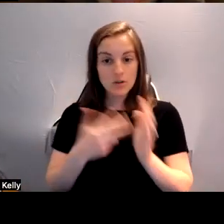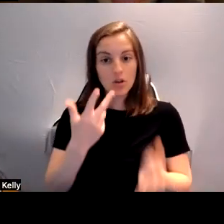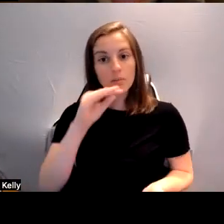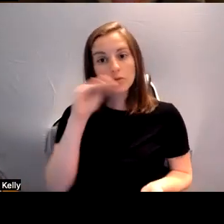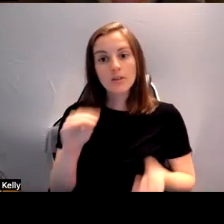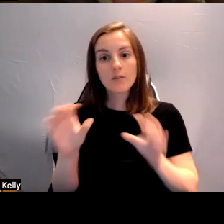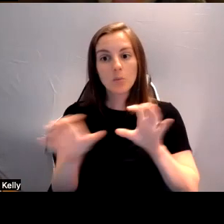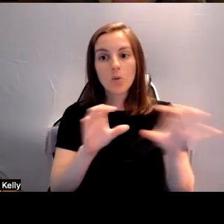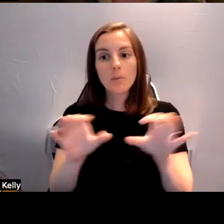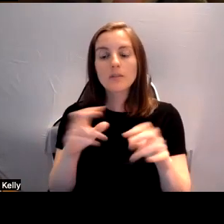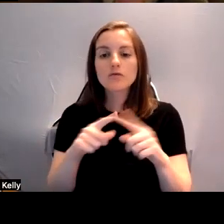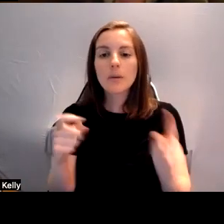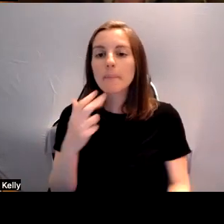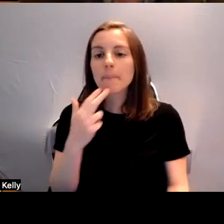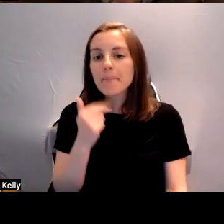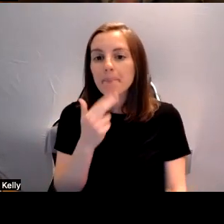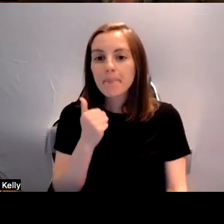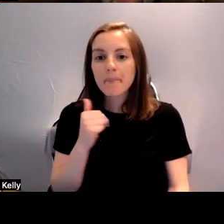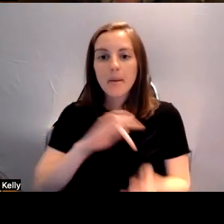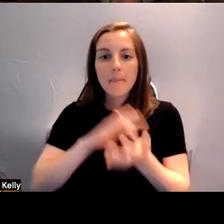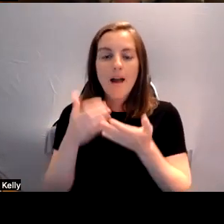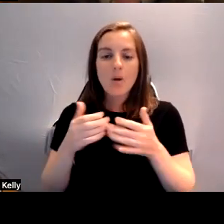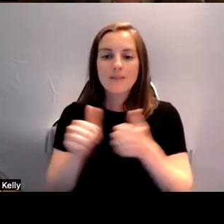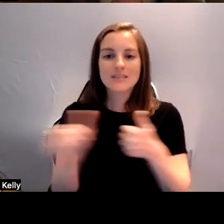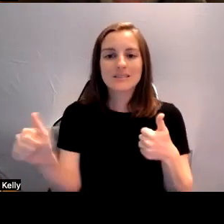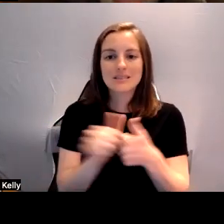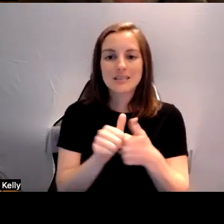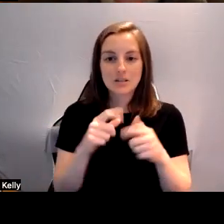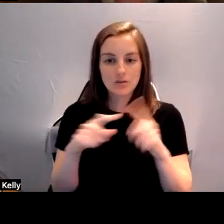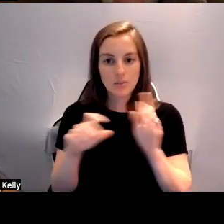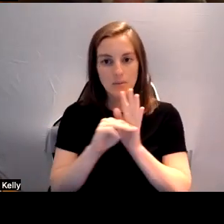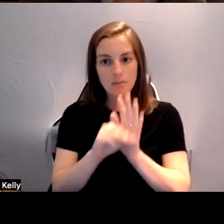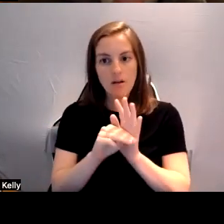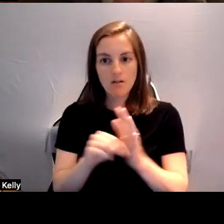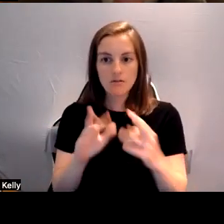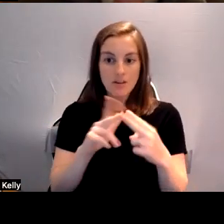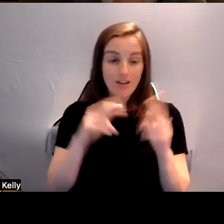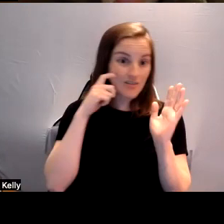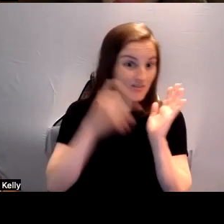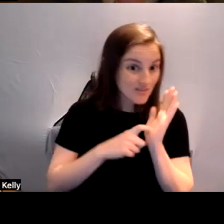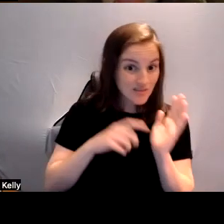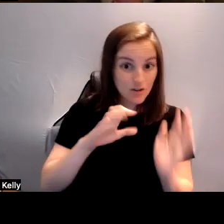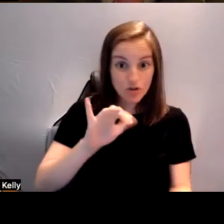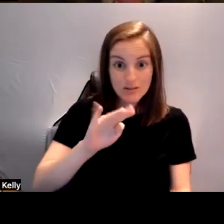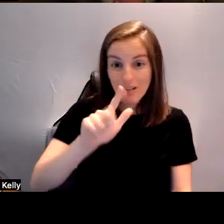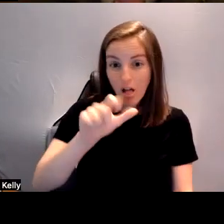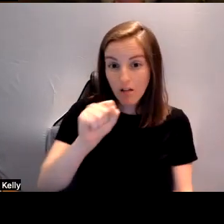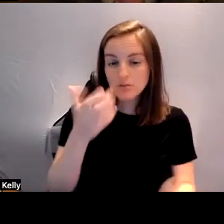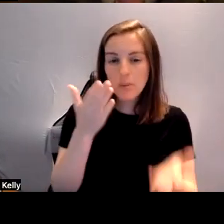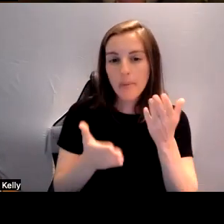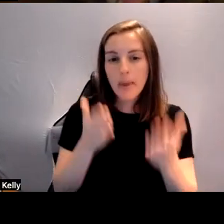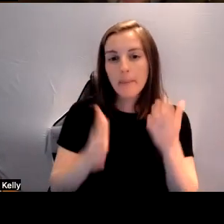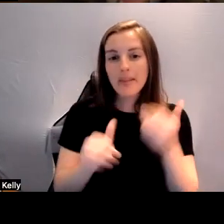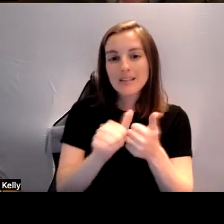really tiny amount of distance that the model is either picking up on the crystals, that maybe the distance between C alpha and C